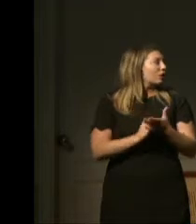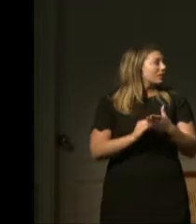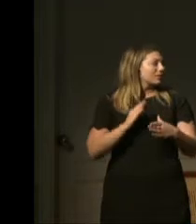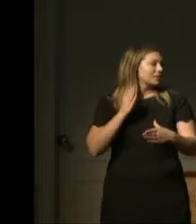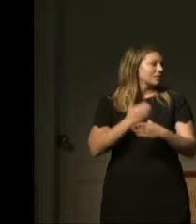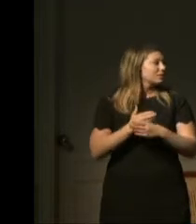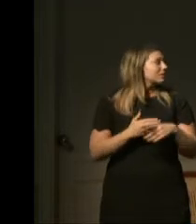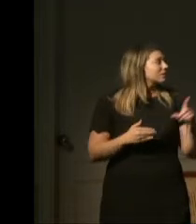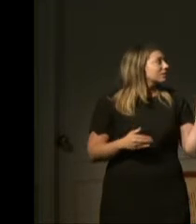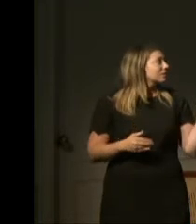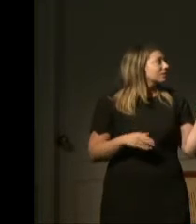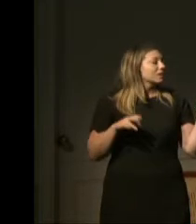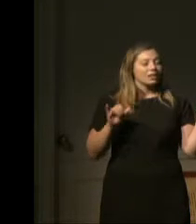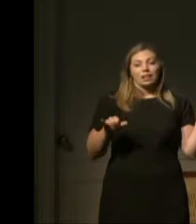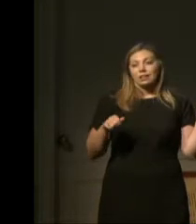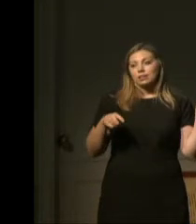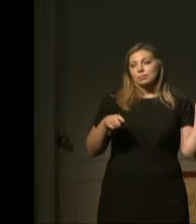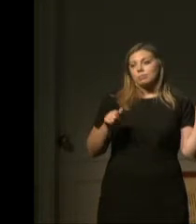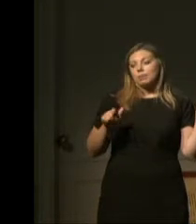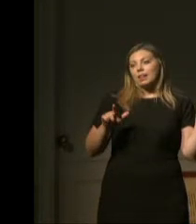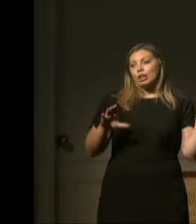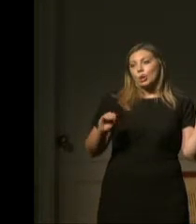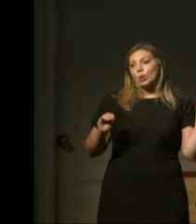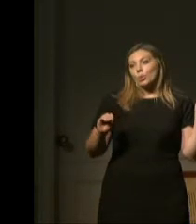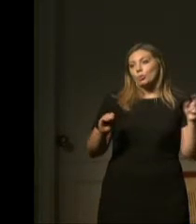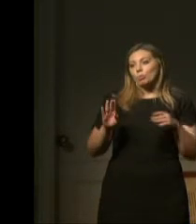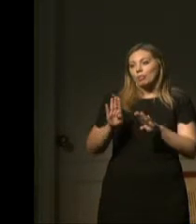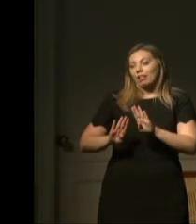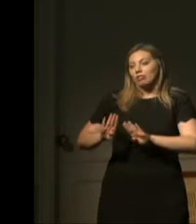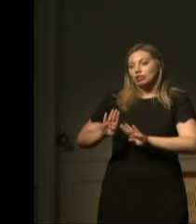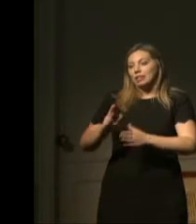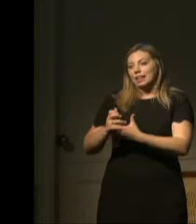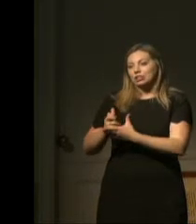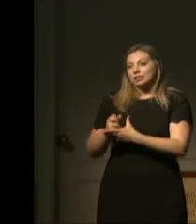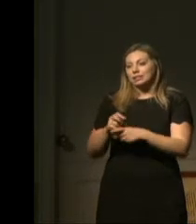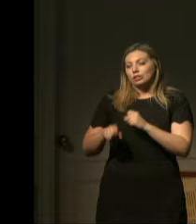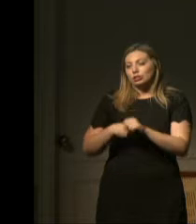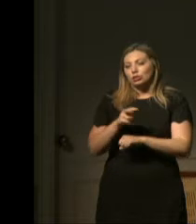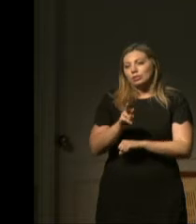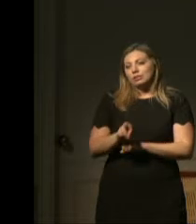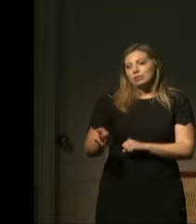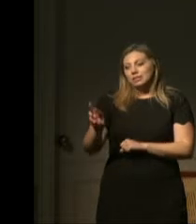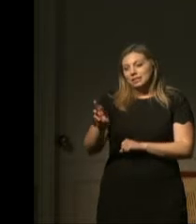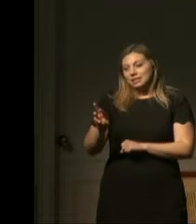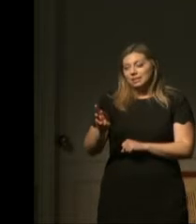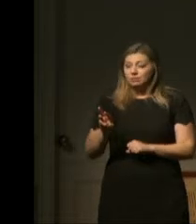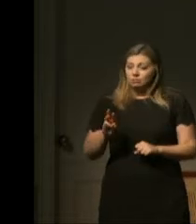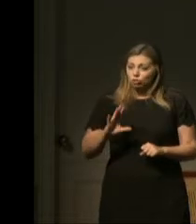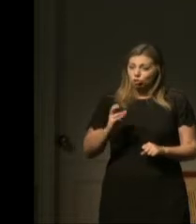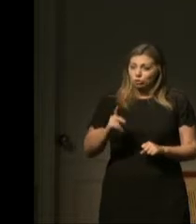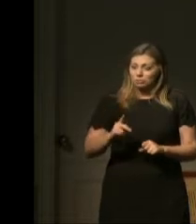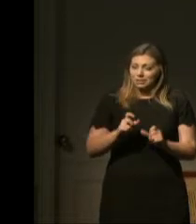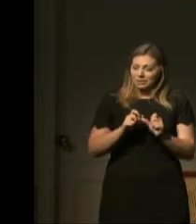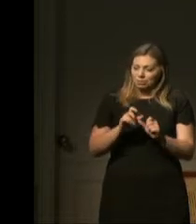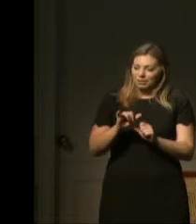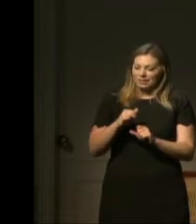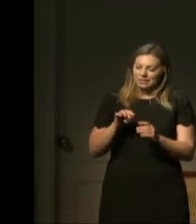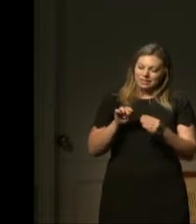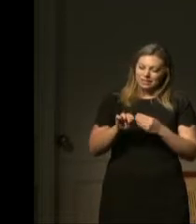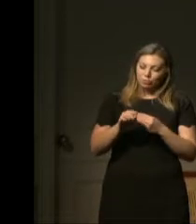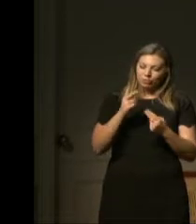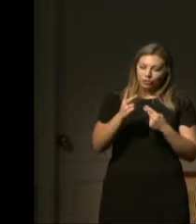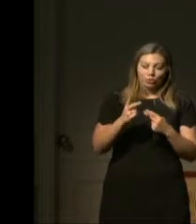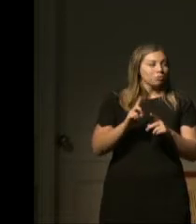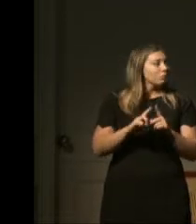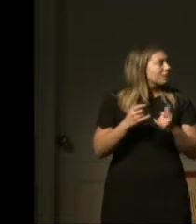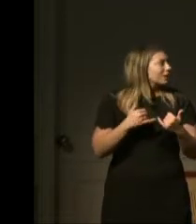This is the Paleo Biology Collections in 2006. Chip kept this deep view, but now this